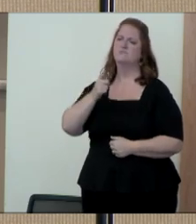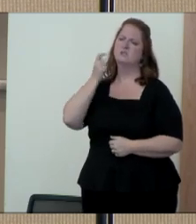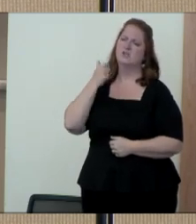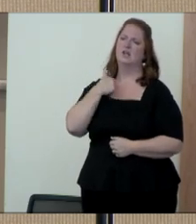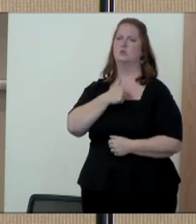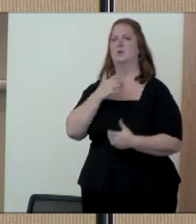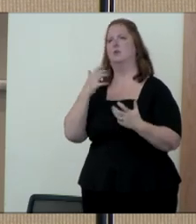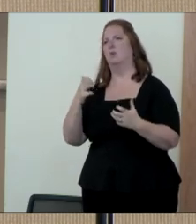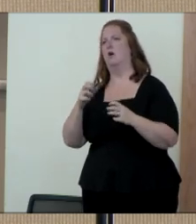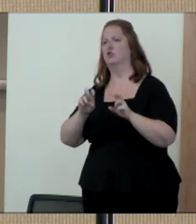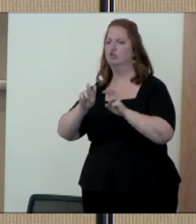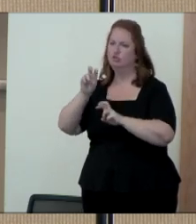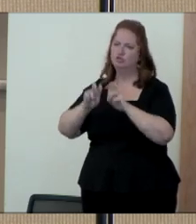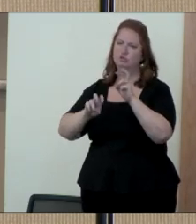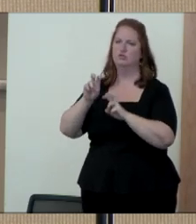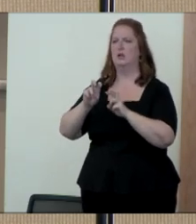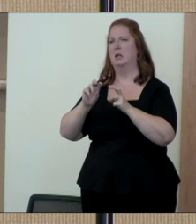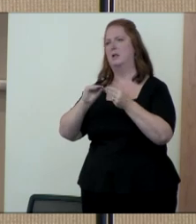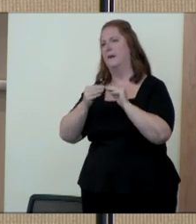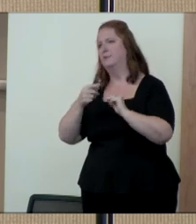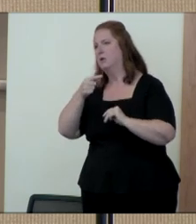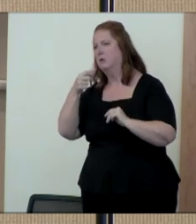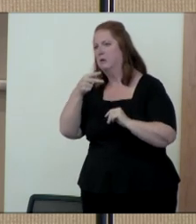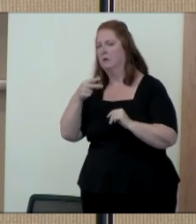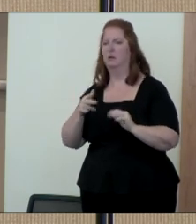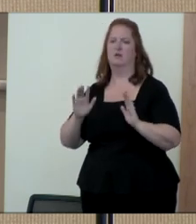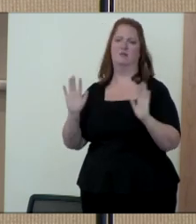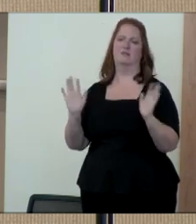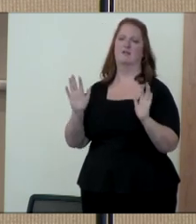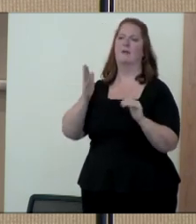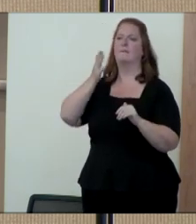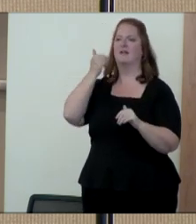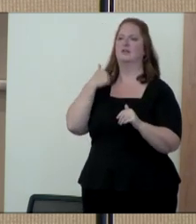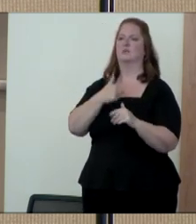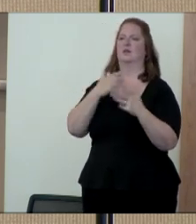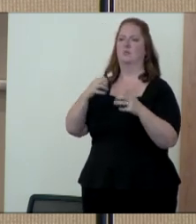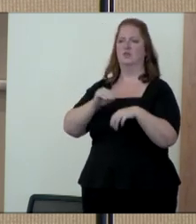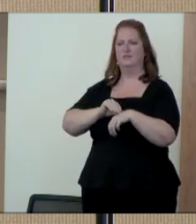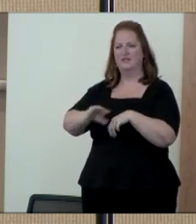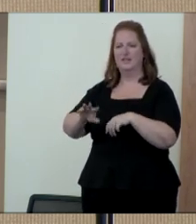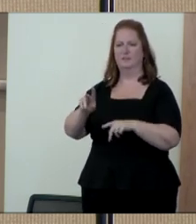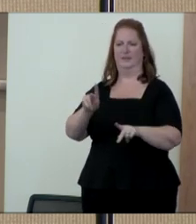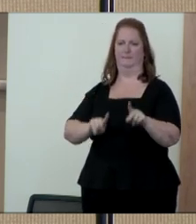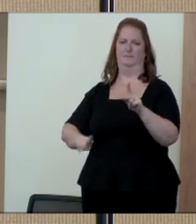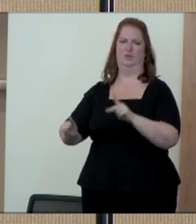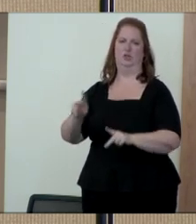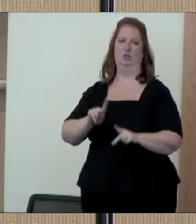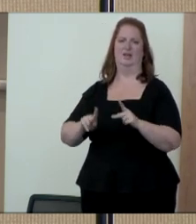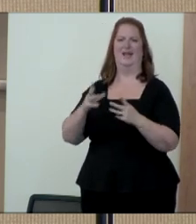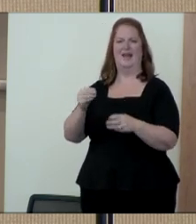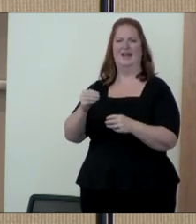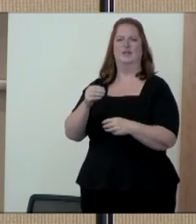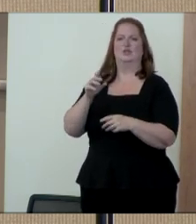or funding, but for the sake of humanity and for the sake of doing what's right.